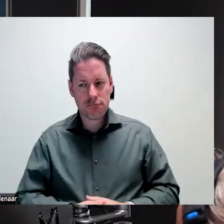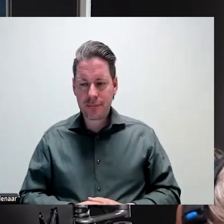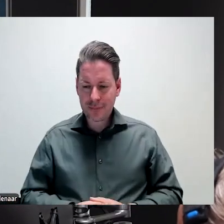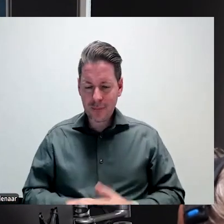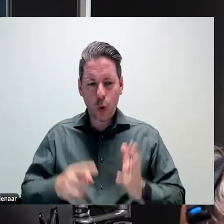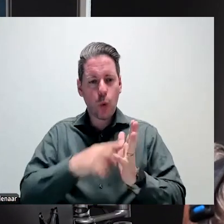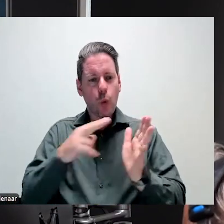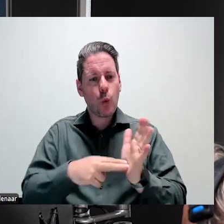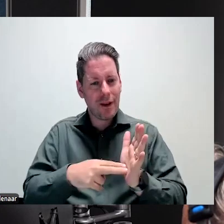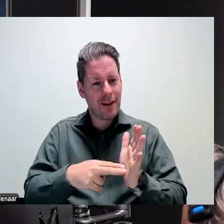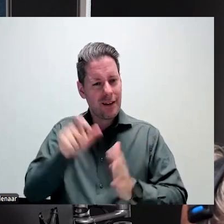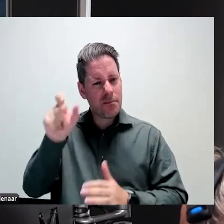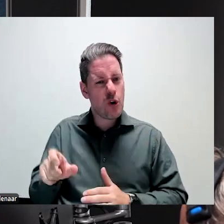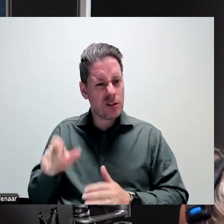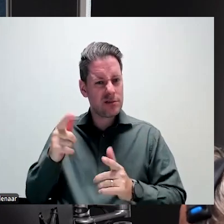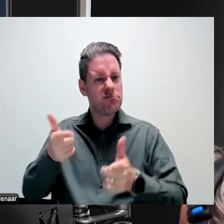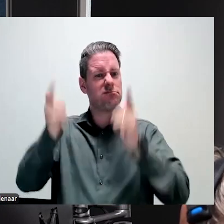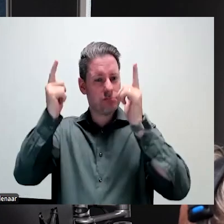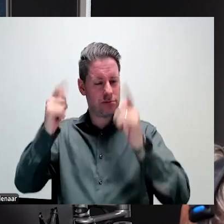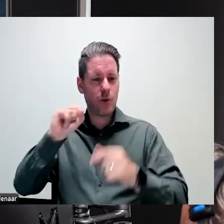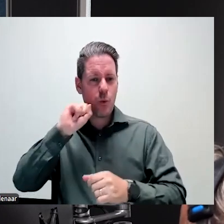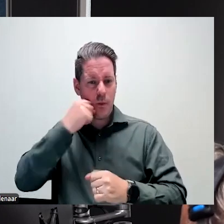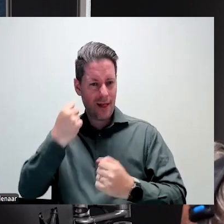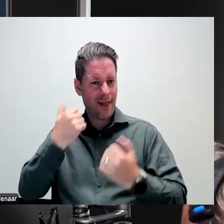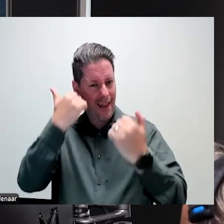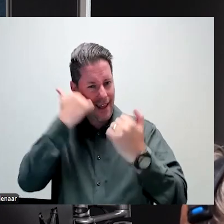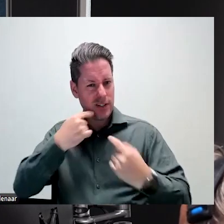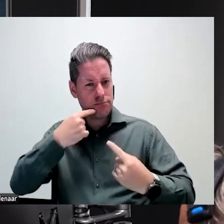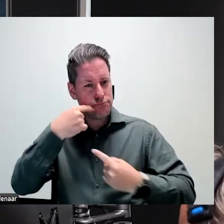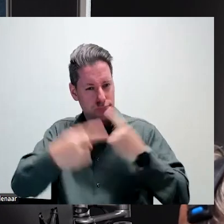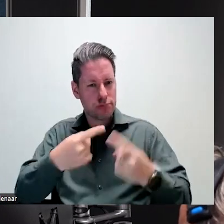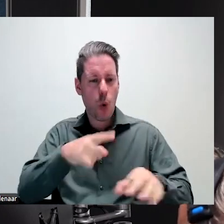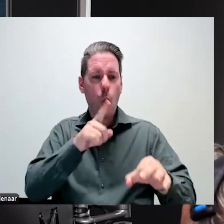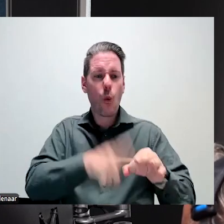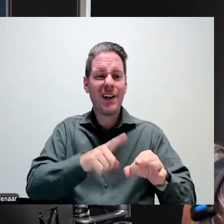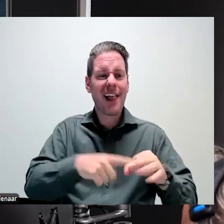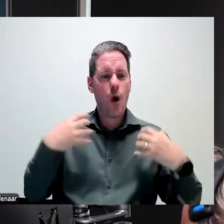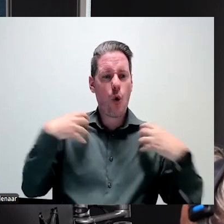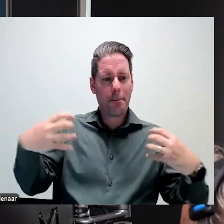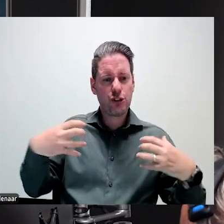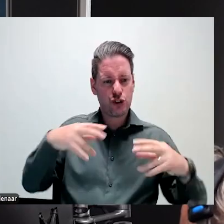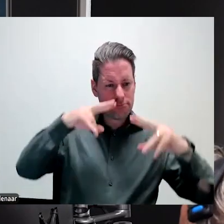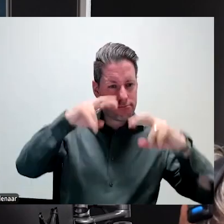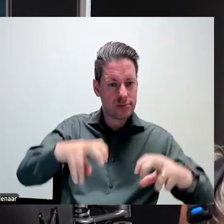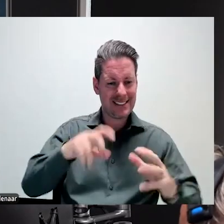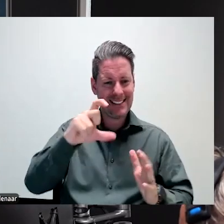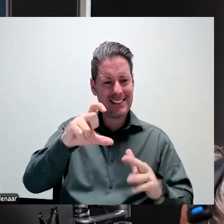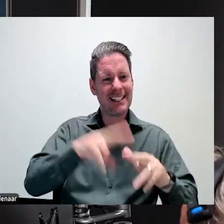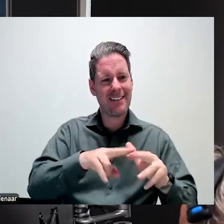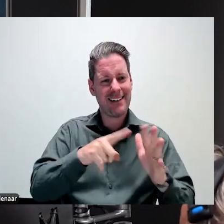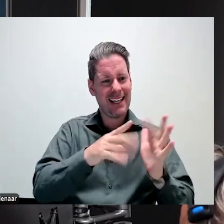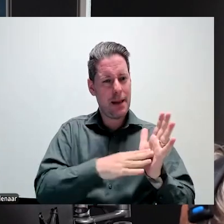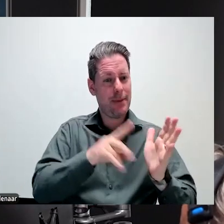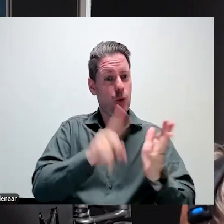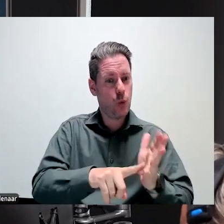continue giving evidence at a Queensland Commission of Inquiry into the state branch of the CFMEU. The inquiry was focused heavily